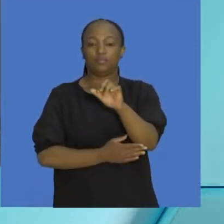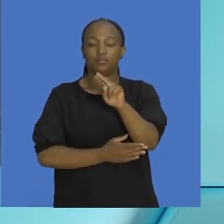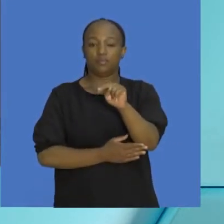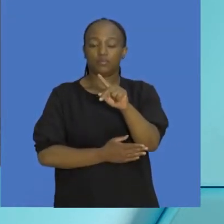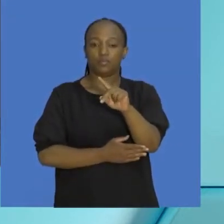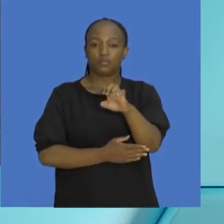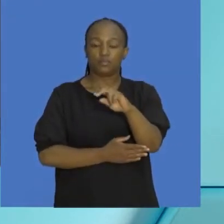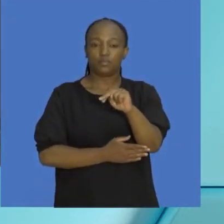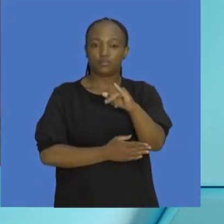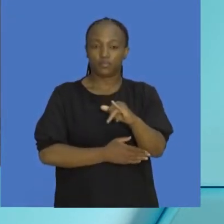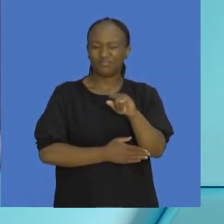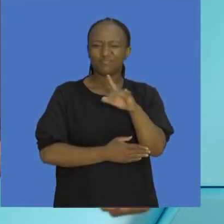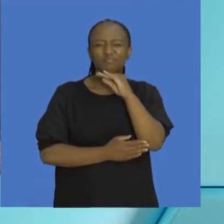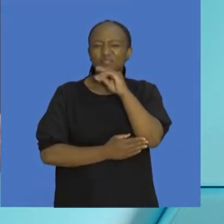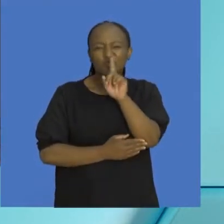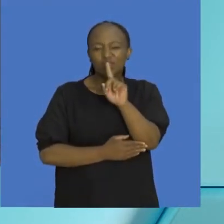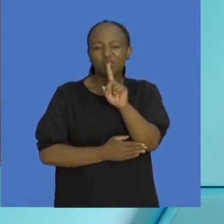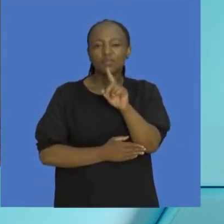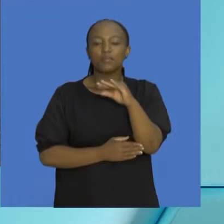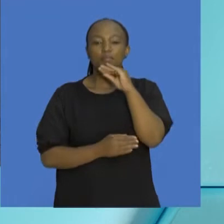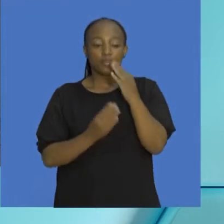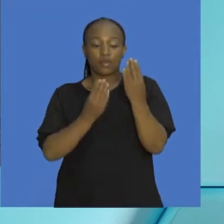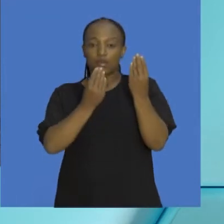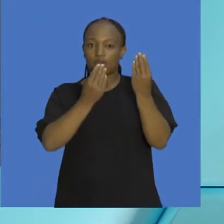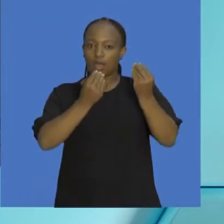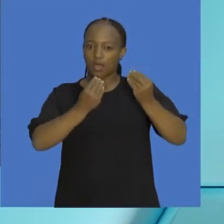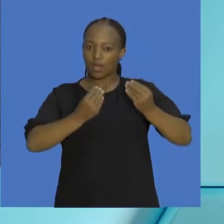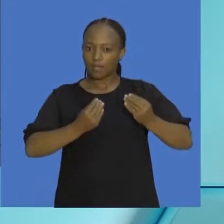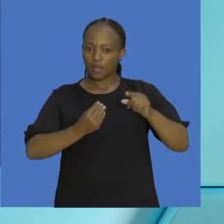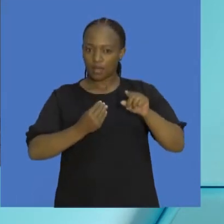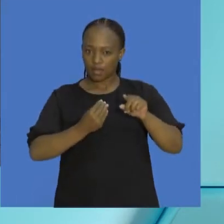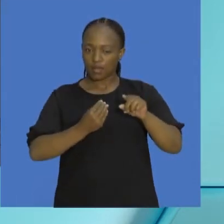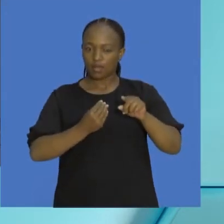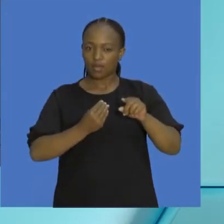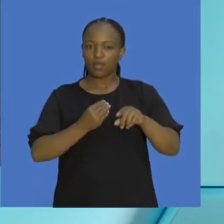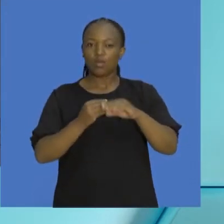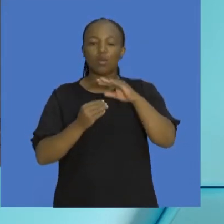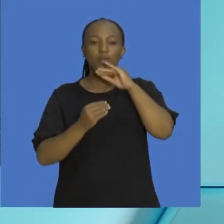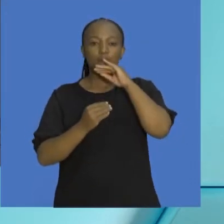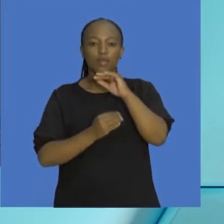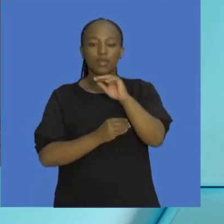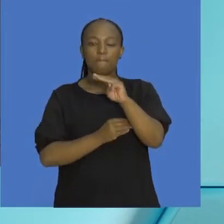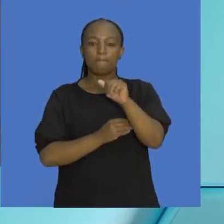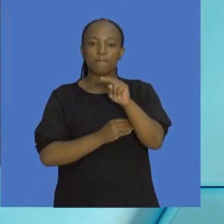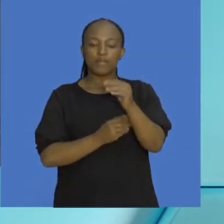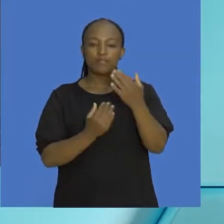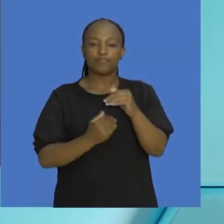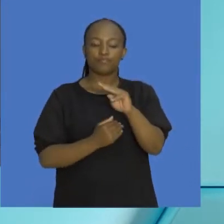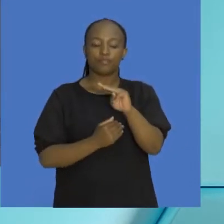tendency, I mean, it's a random variable, okay, which tends towards mean, median, and